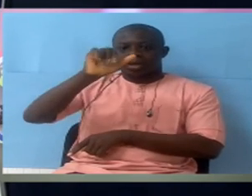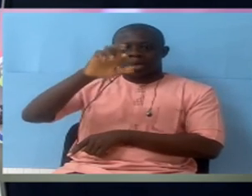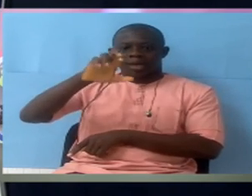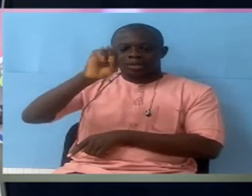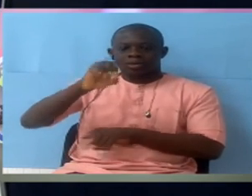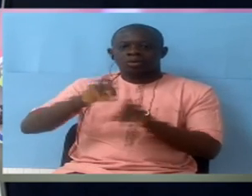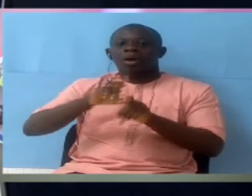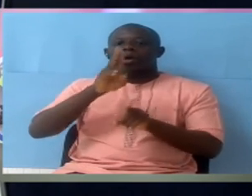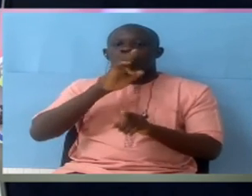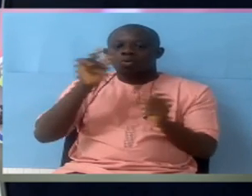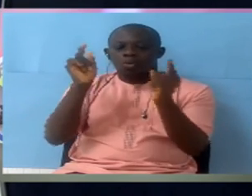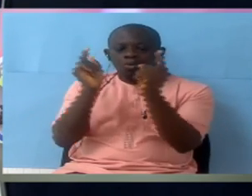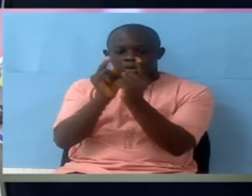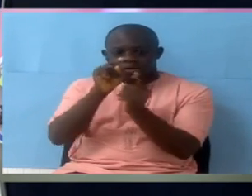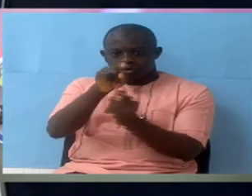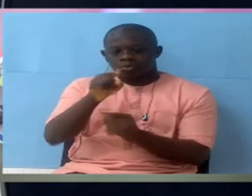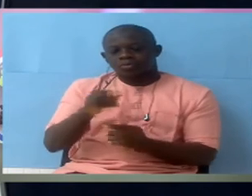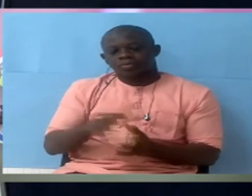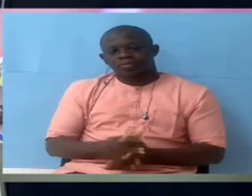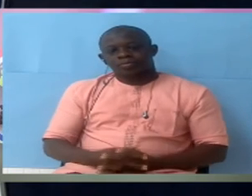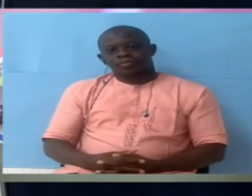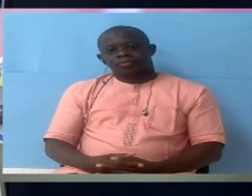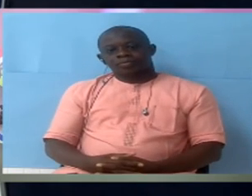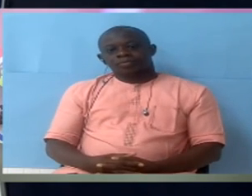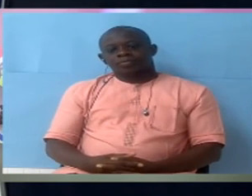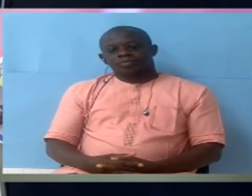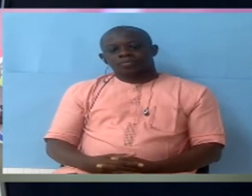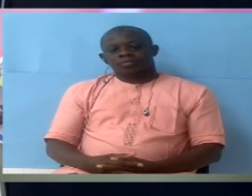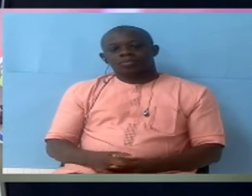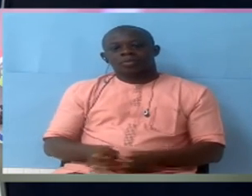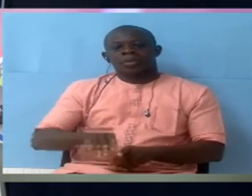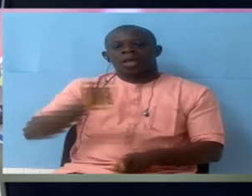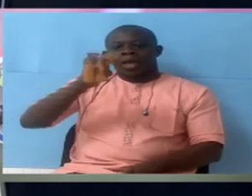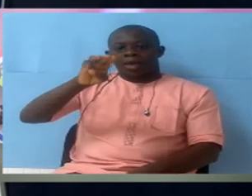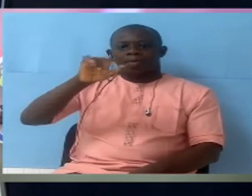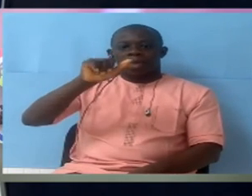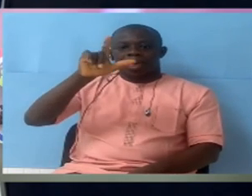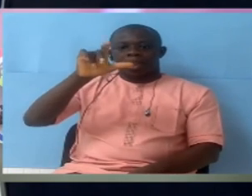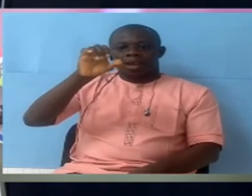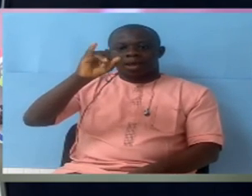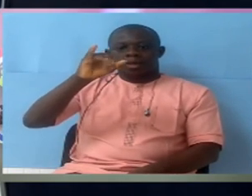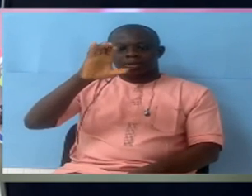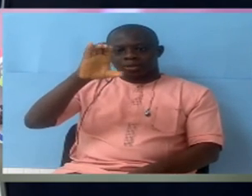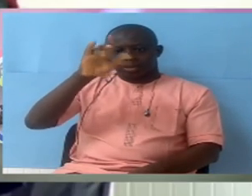ku touri junglers yoyu ñi nga xamne ño fañewon pour jël sila. Malik Jata was there.